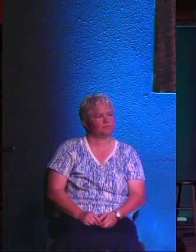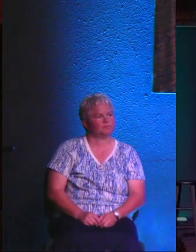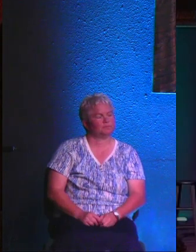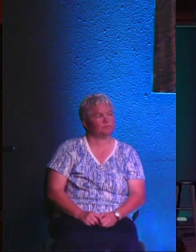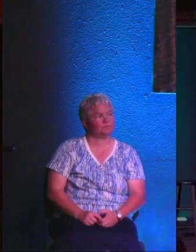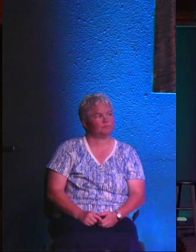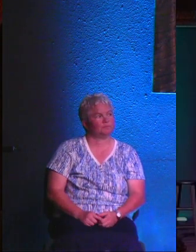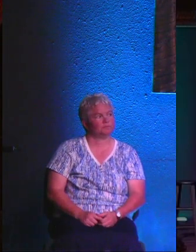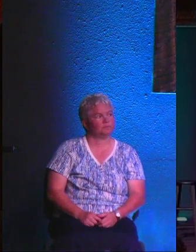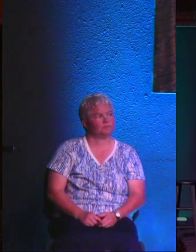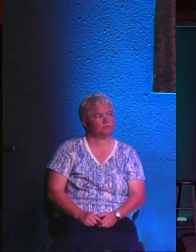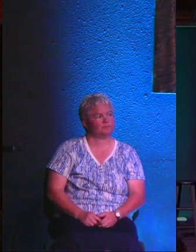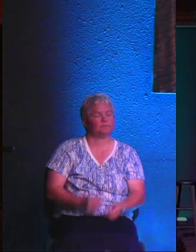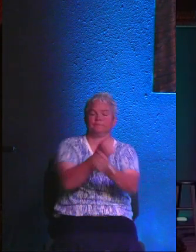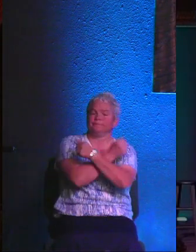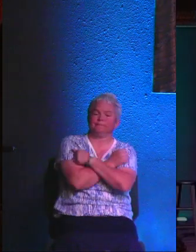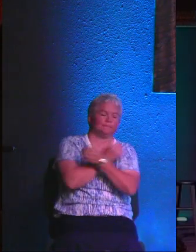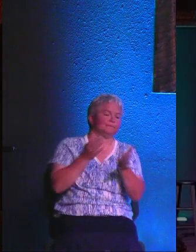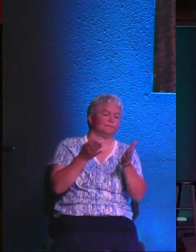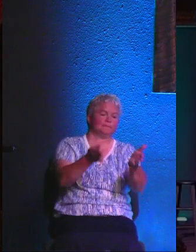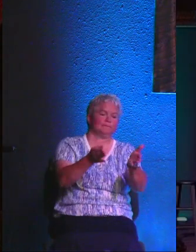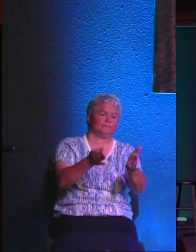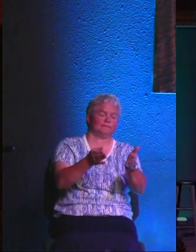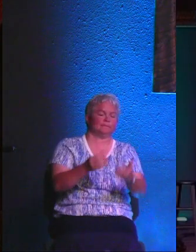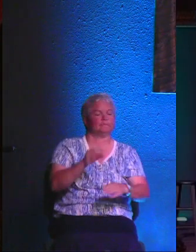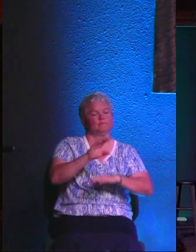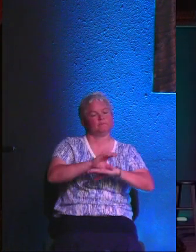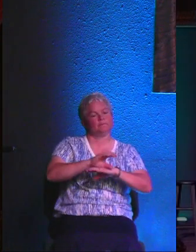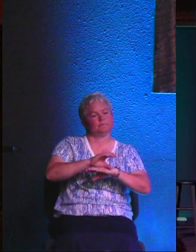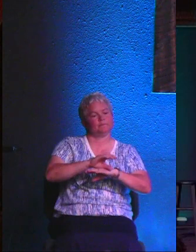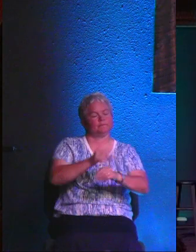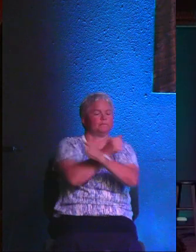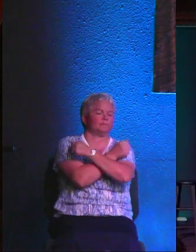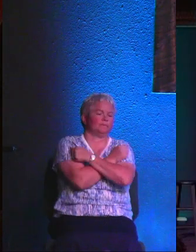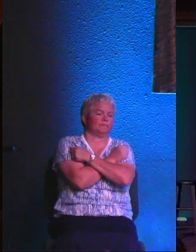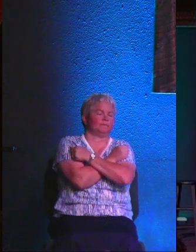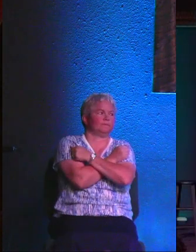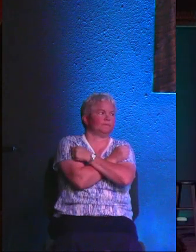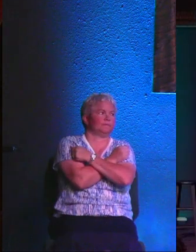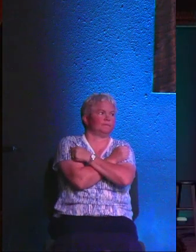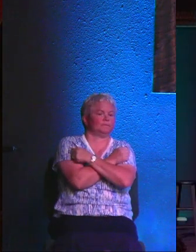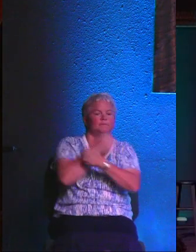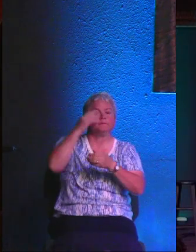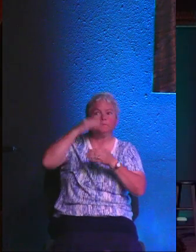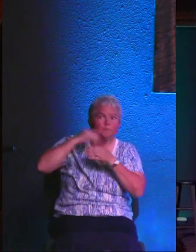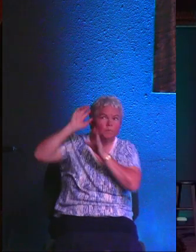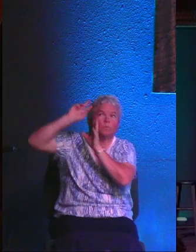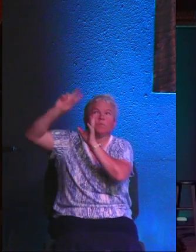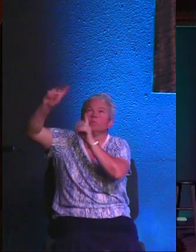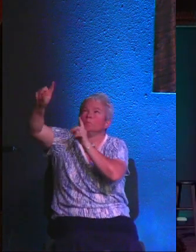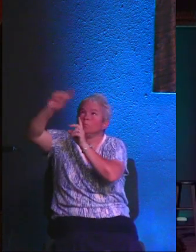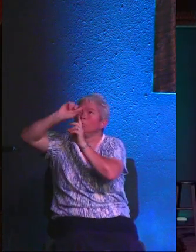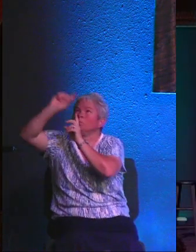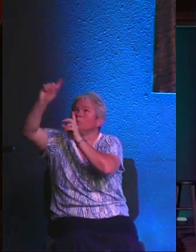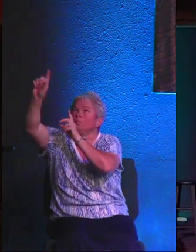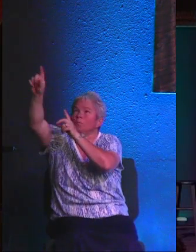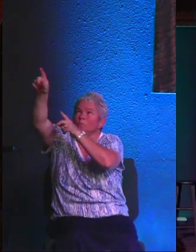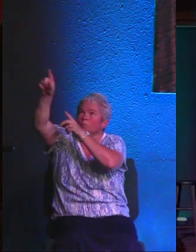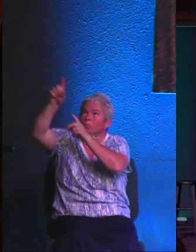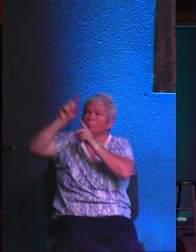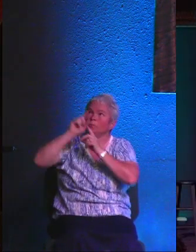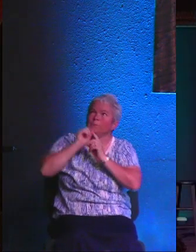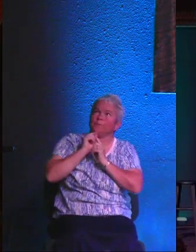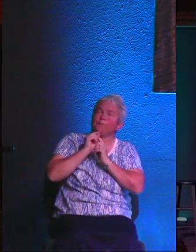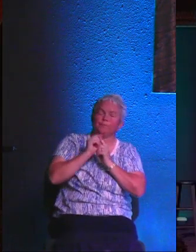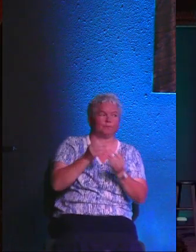Avenue. We love giving. We're such a giving church, and I love that about us, because we look beyond our finances and